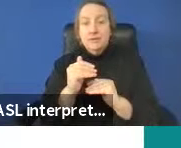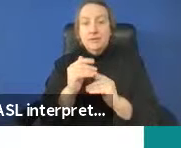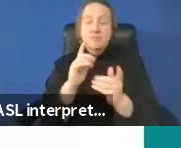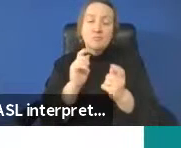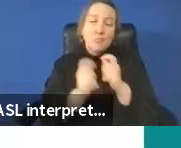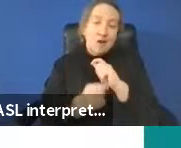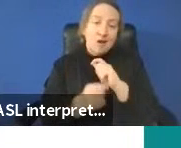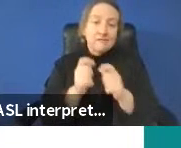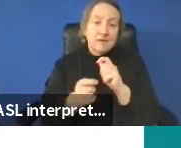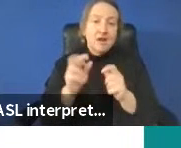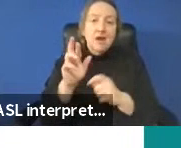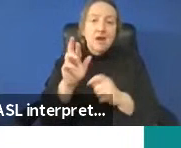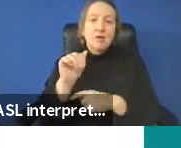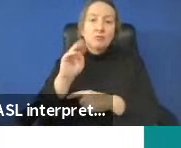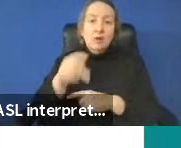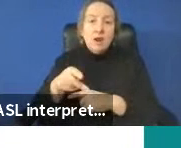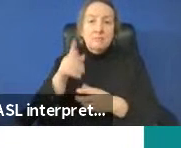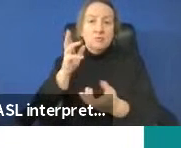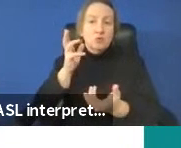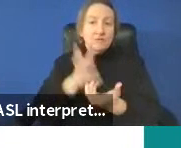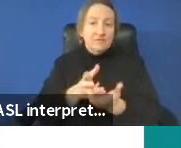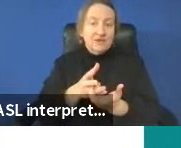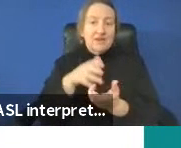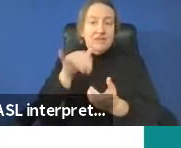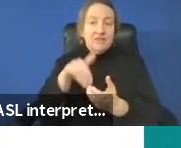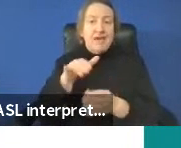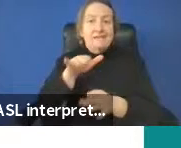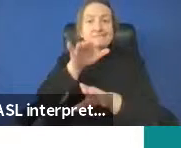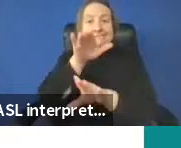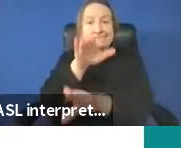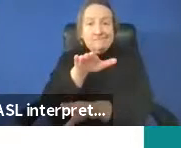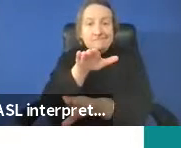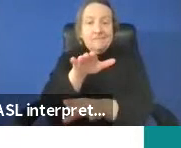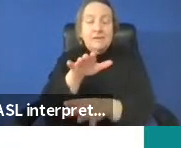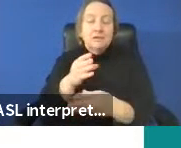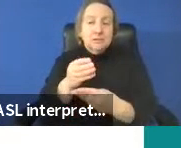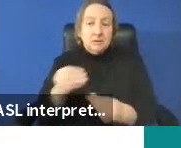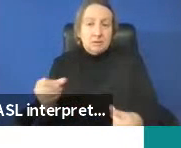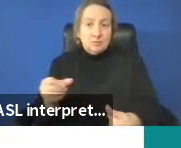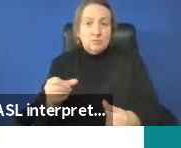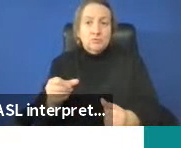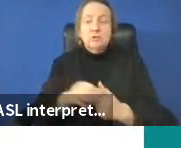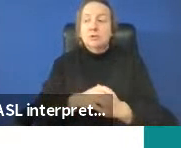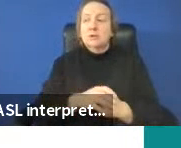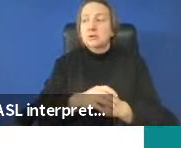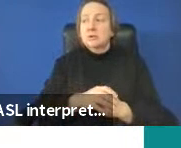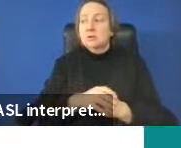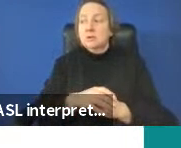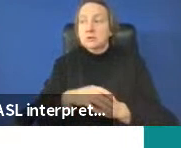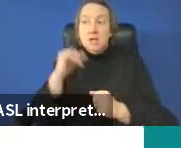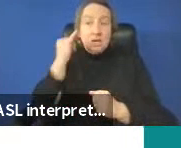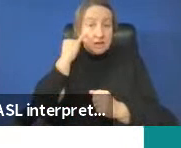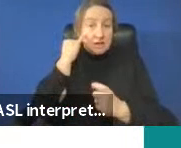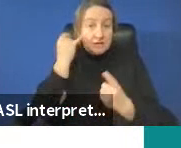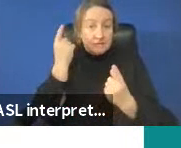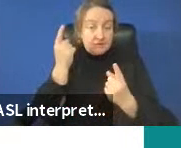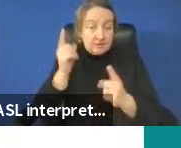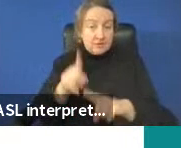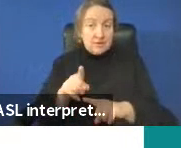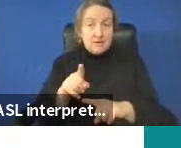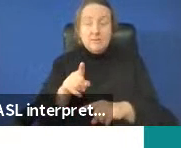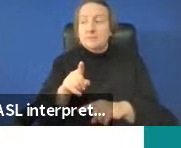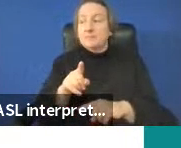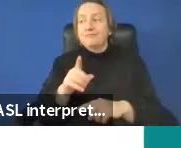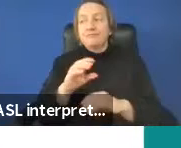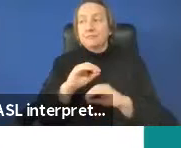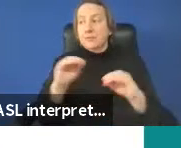modifying the ramps to fit into the structural solution. And in this case, what's shown here is there would